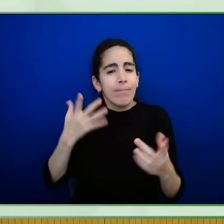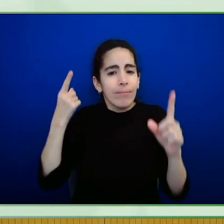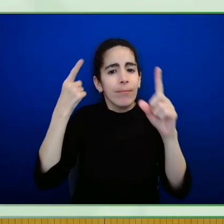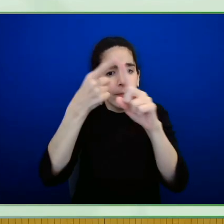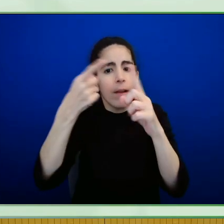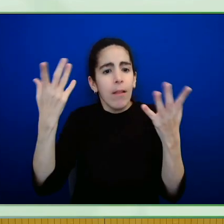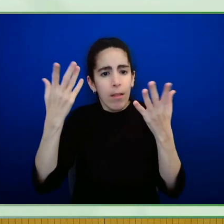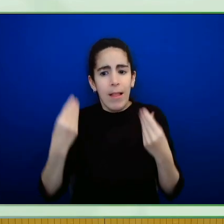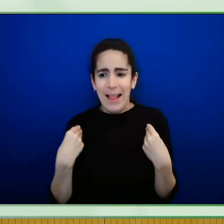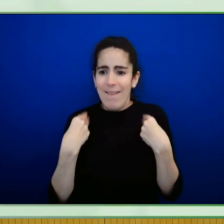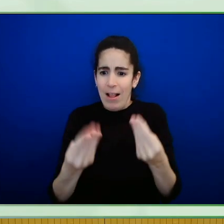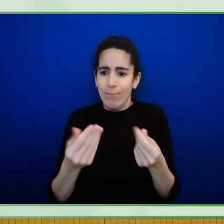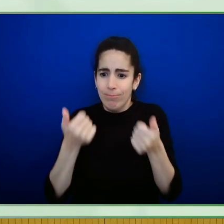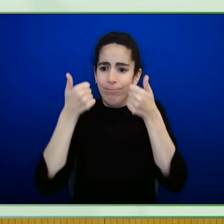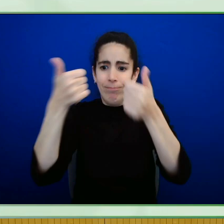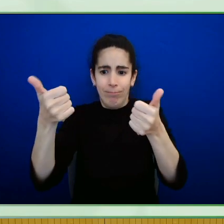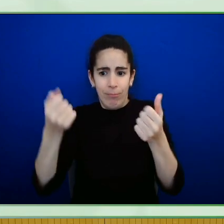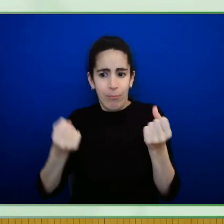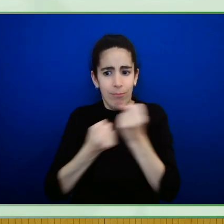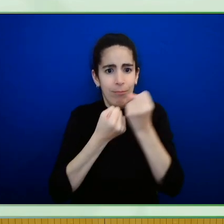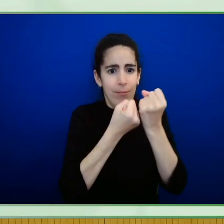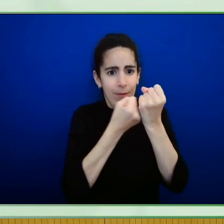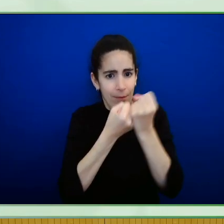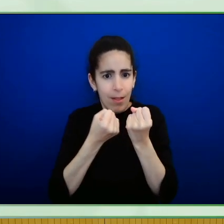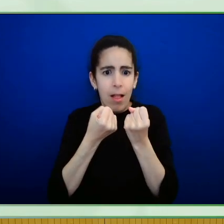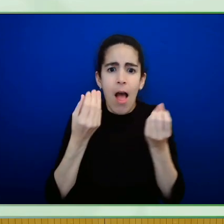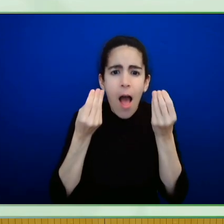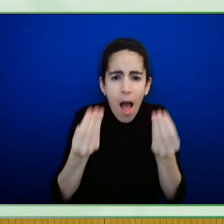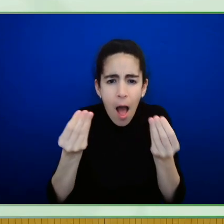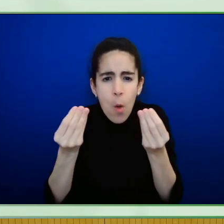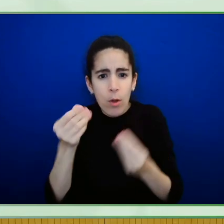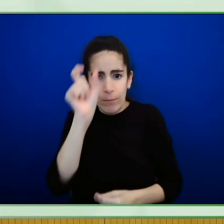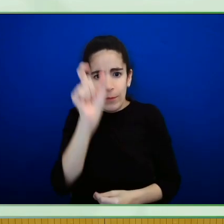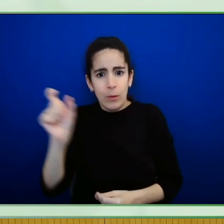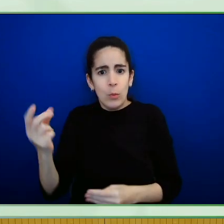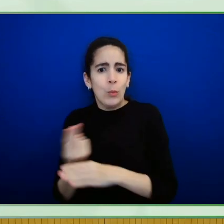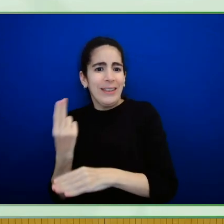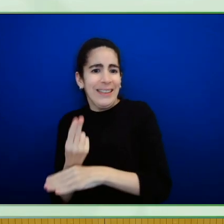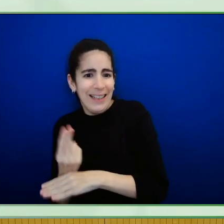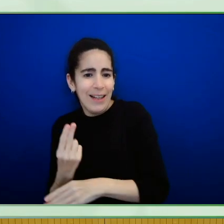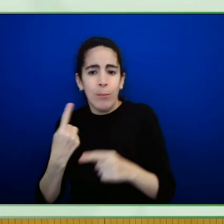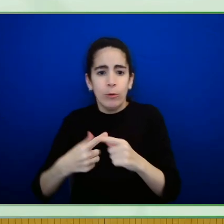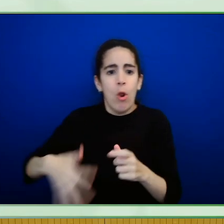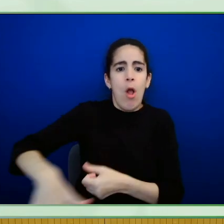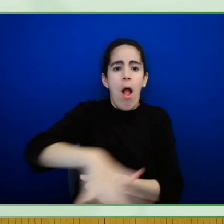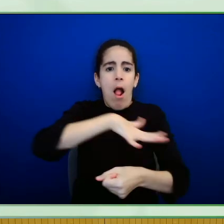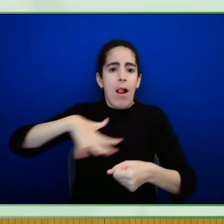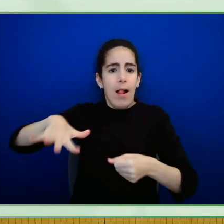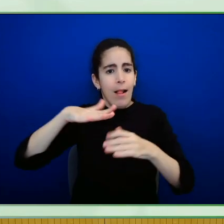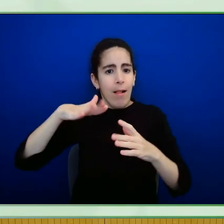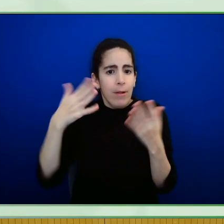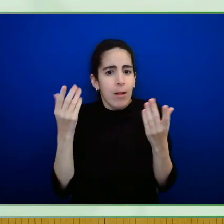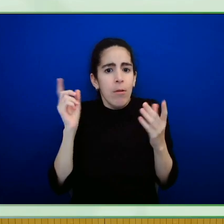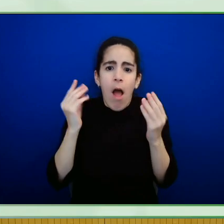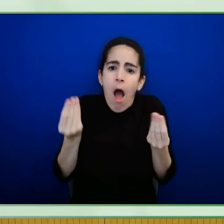more about how they are doing this at scale. So with that, I am very happy to